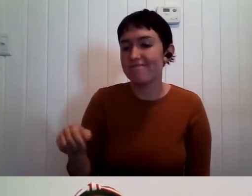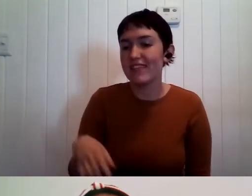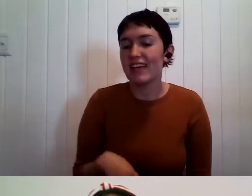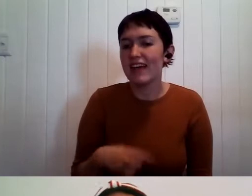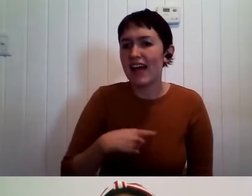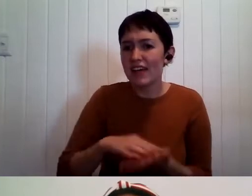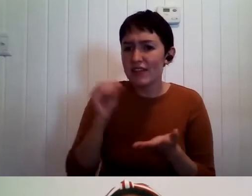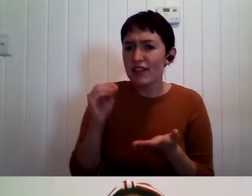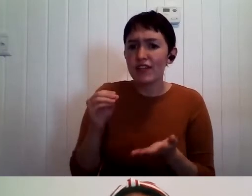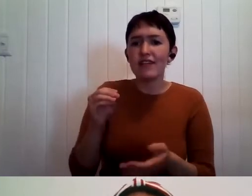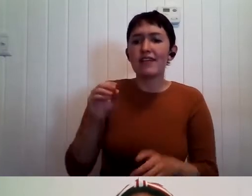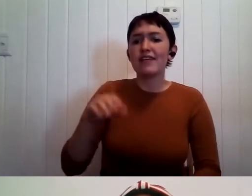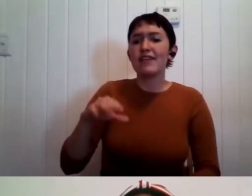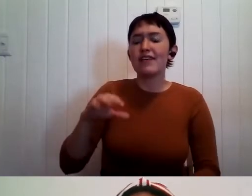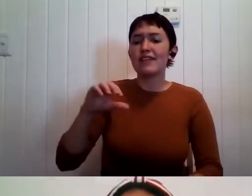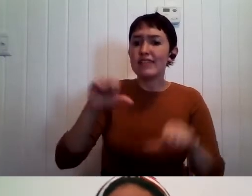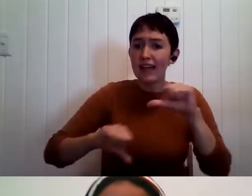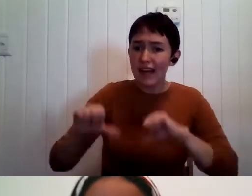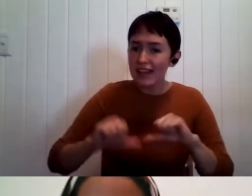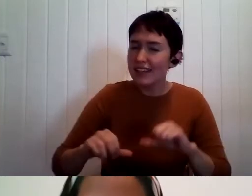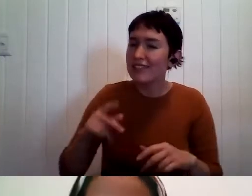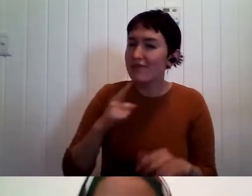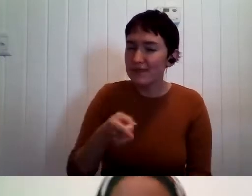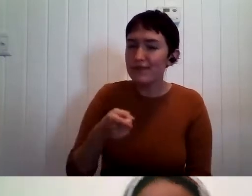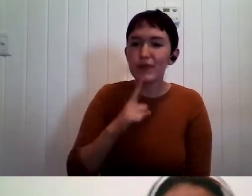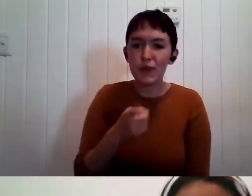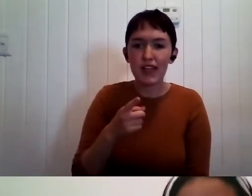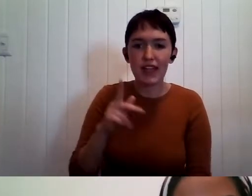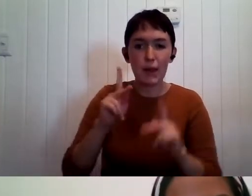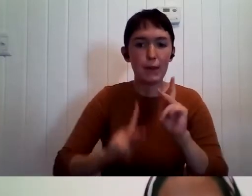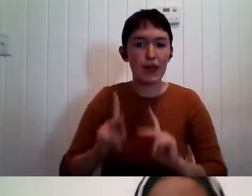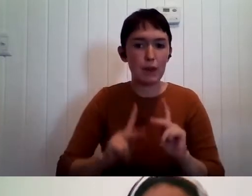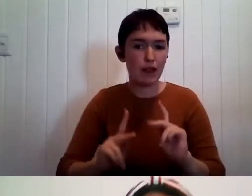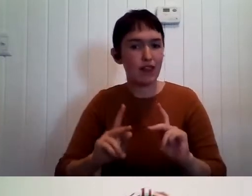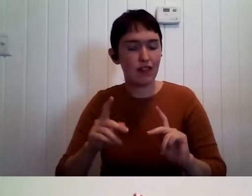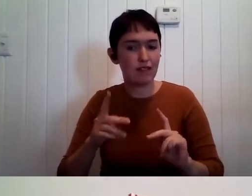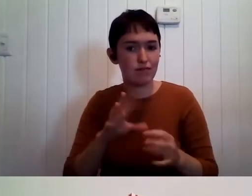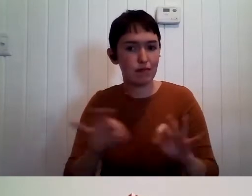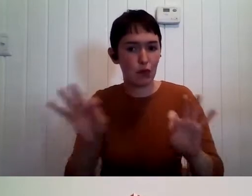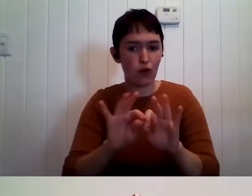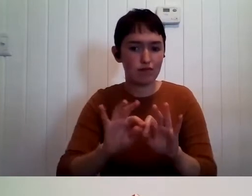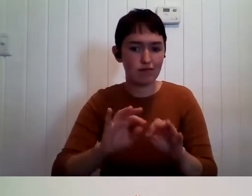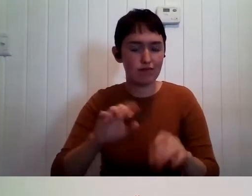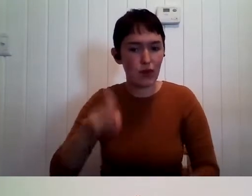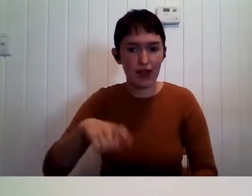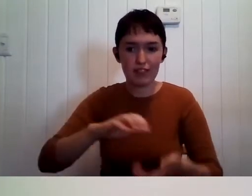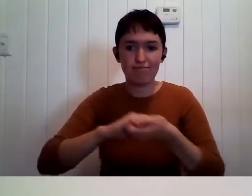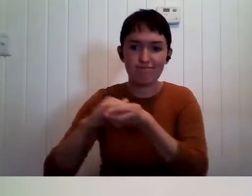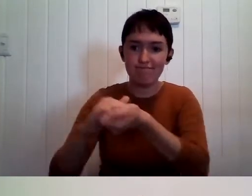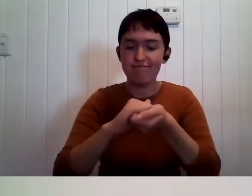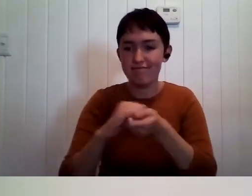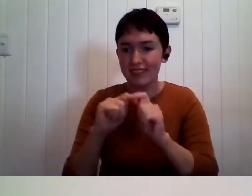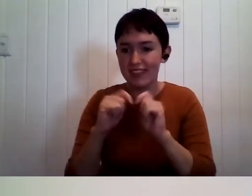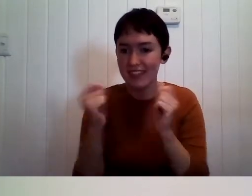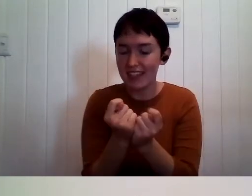oriented. And like we said, you can't just do science alone. You have to have your friends in the lab with you. Oh, this didn't work out, like help